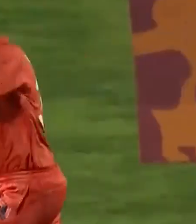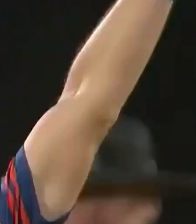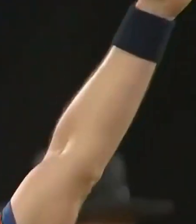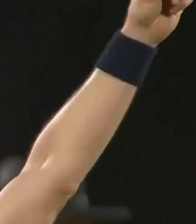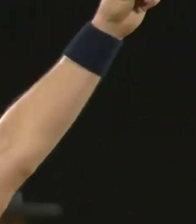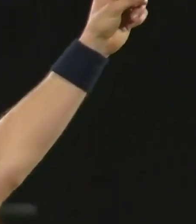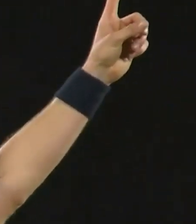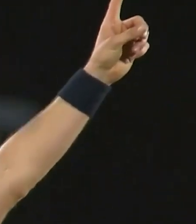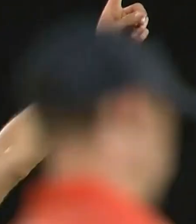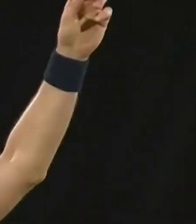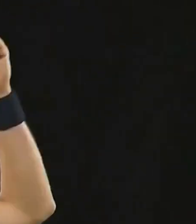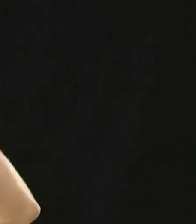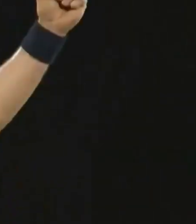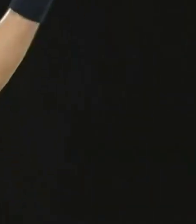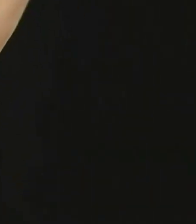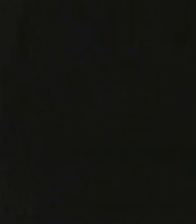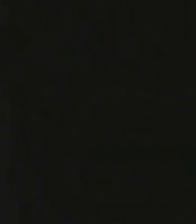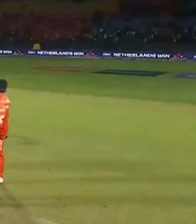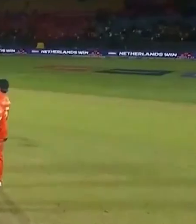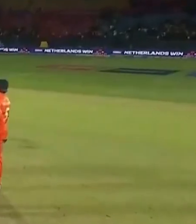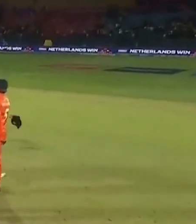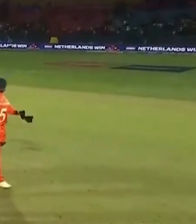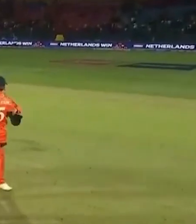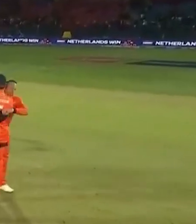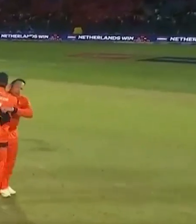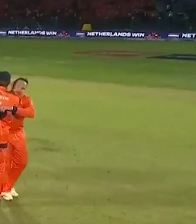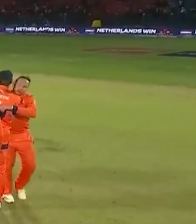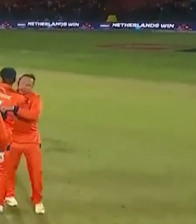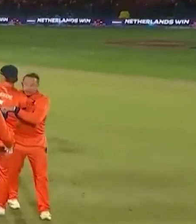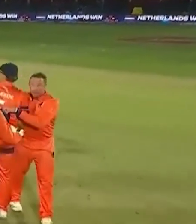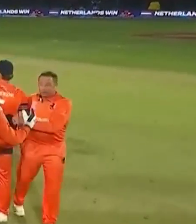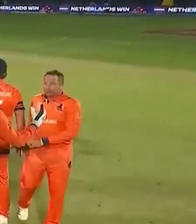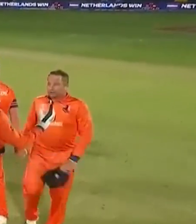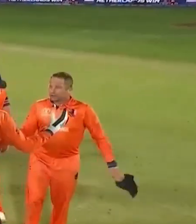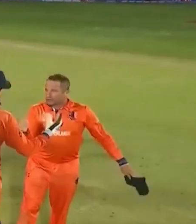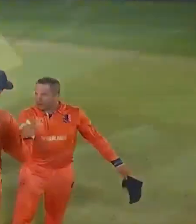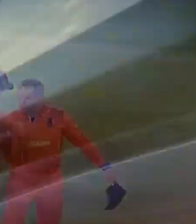Cup with an historic win for the Dutch over South Africa.